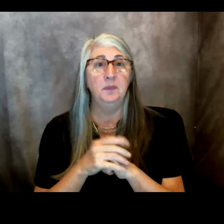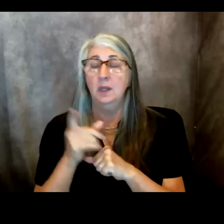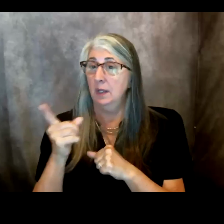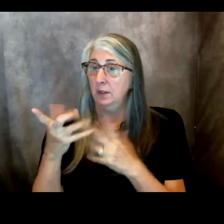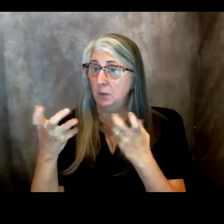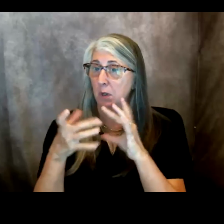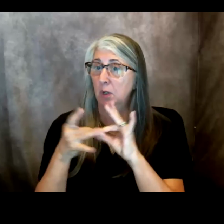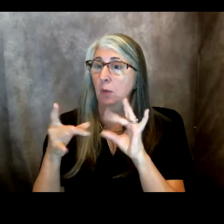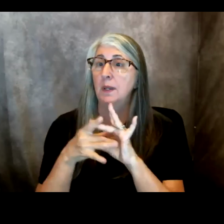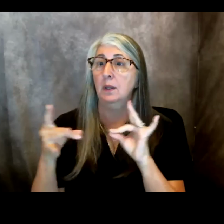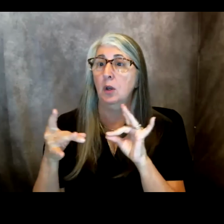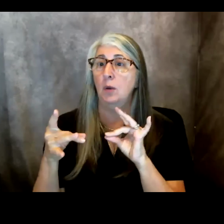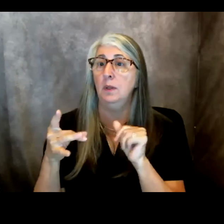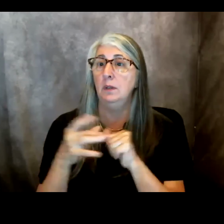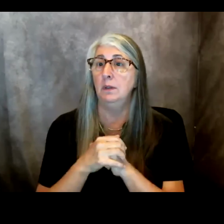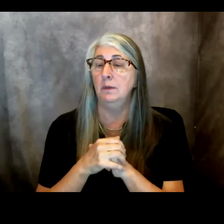chat?